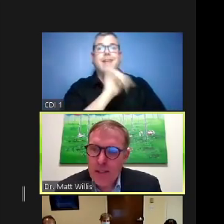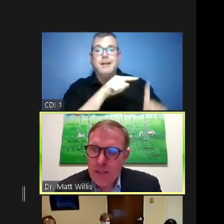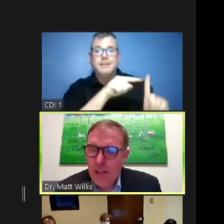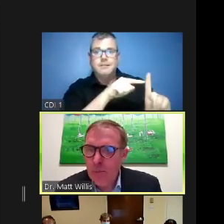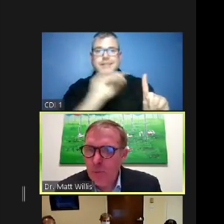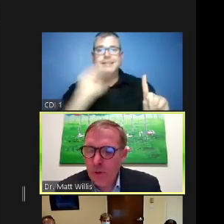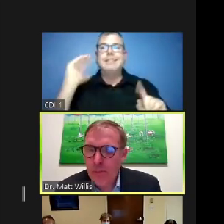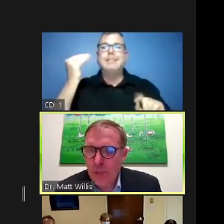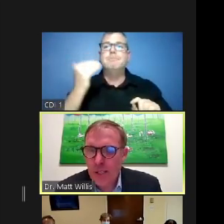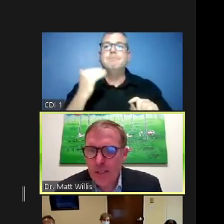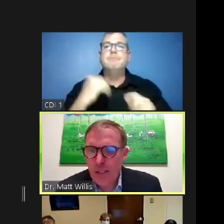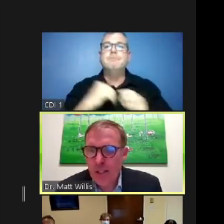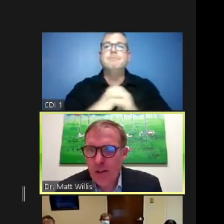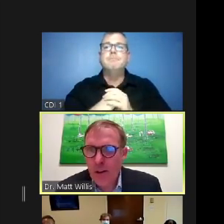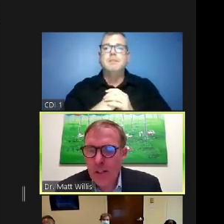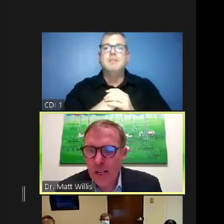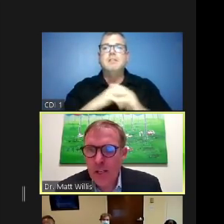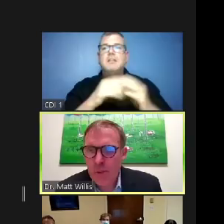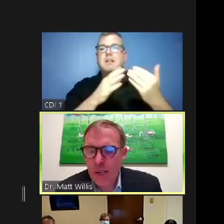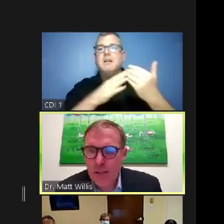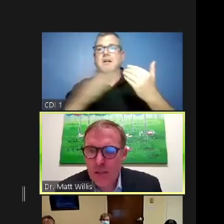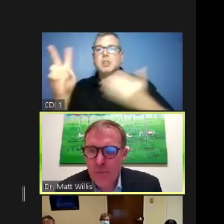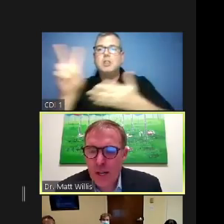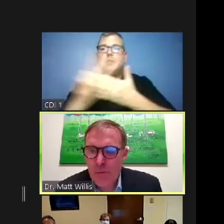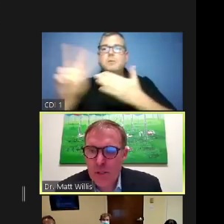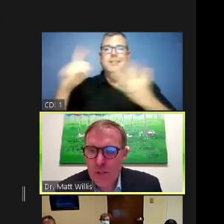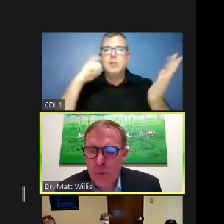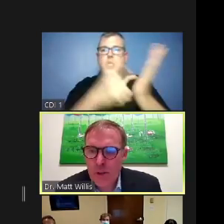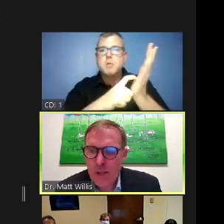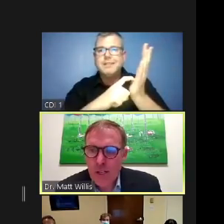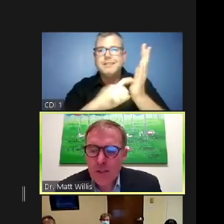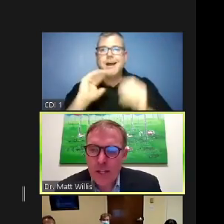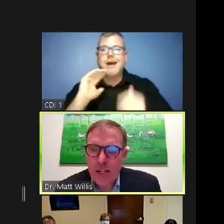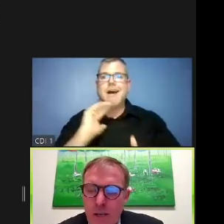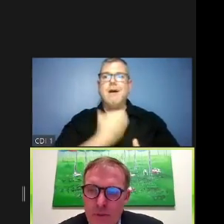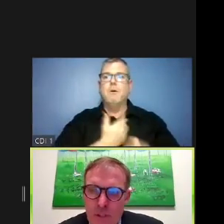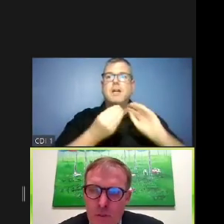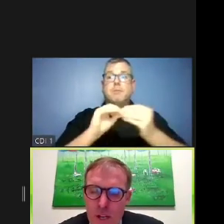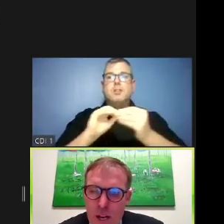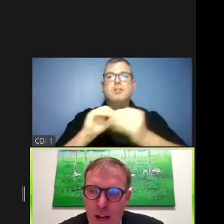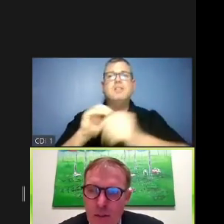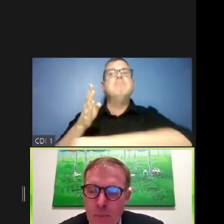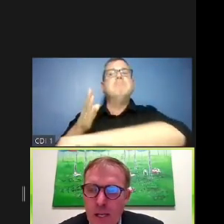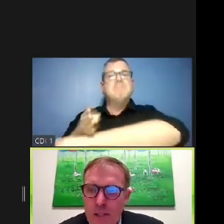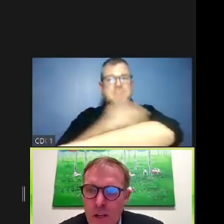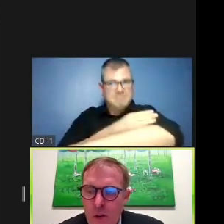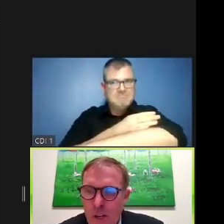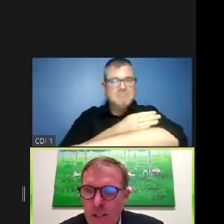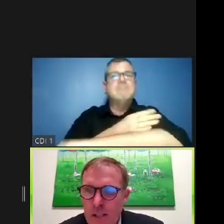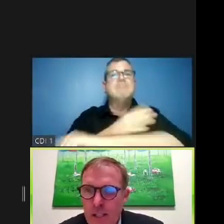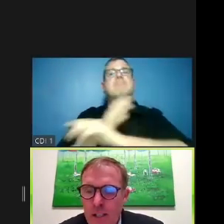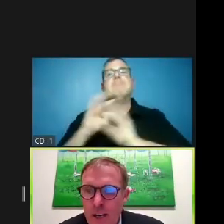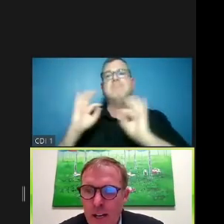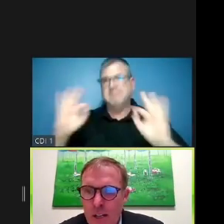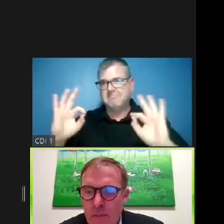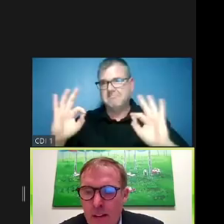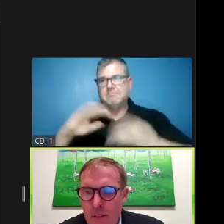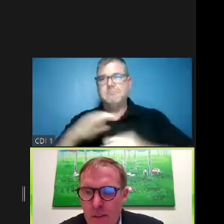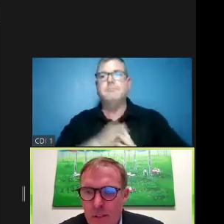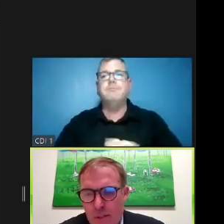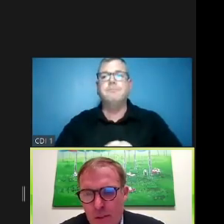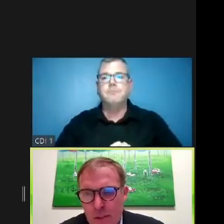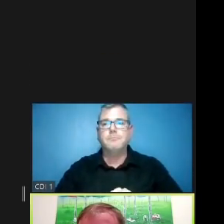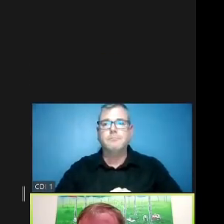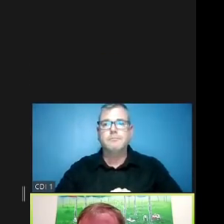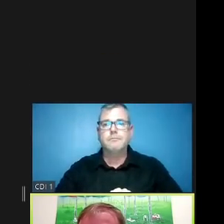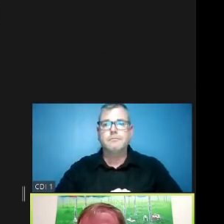and sustained improvement in our case rates. And so we are looking to, out of the plateau and onto the decline of that